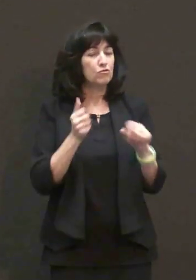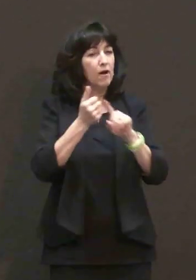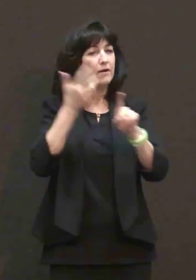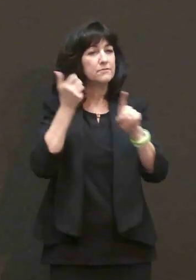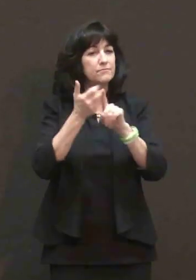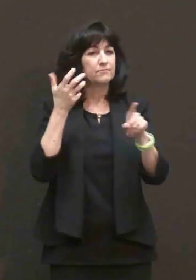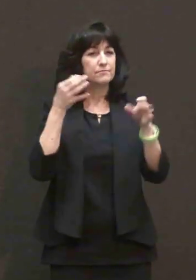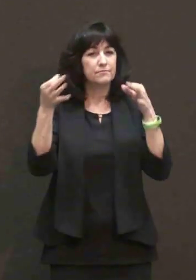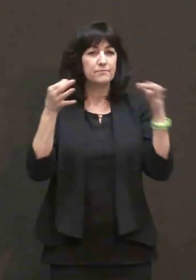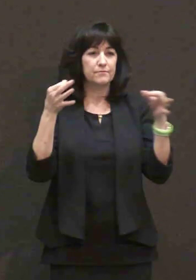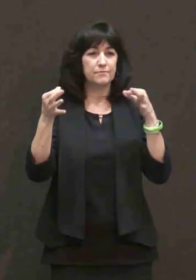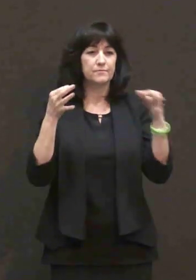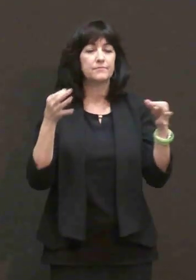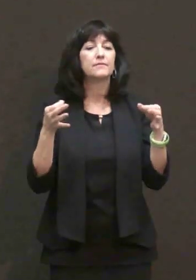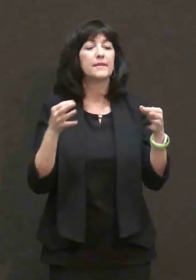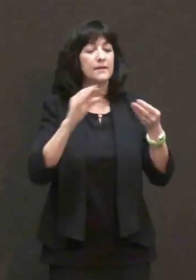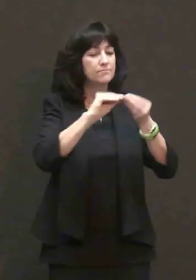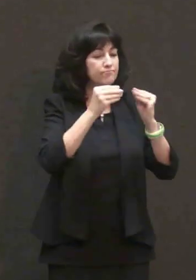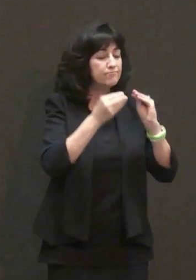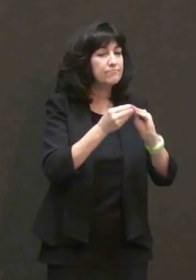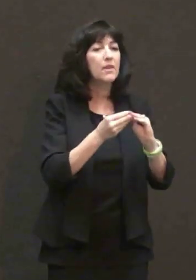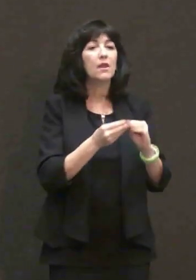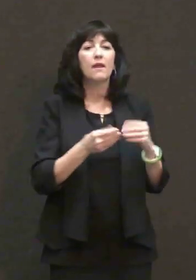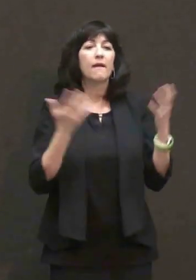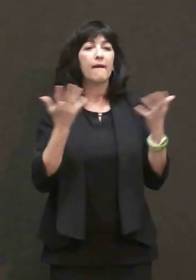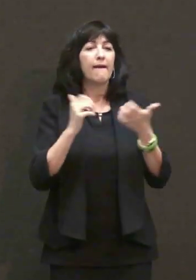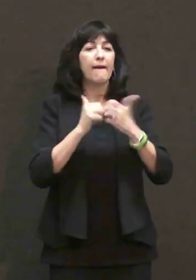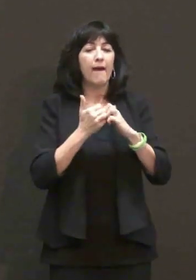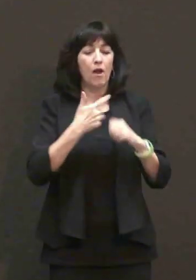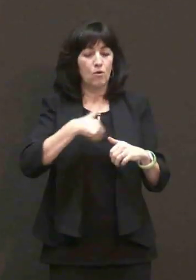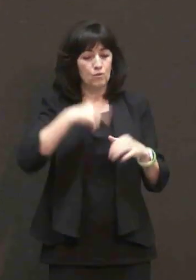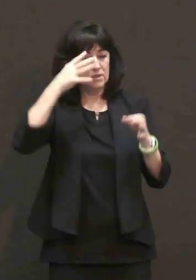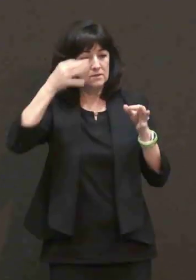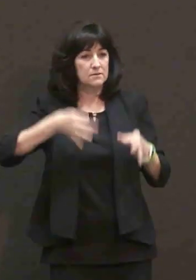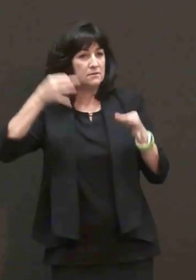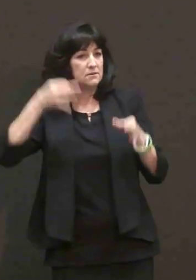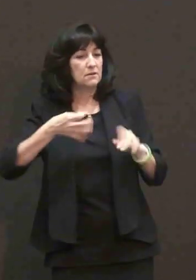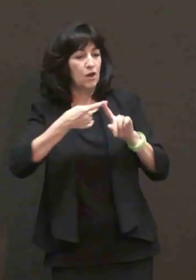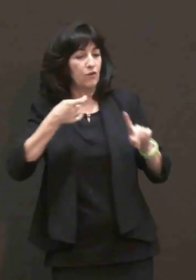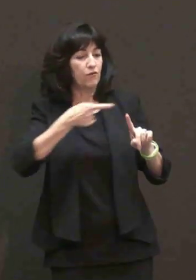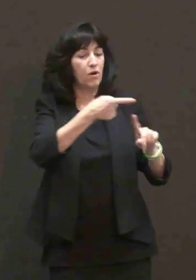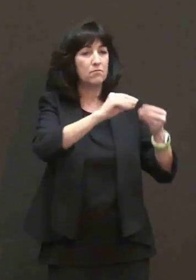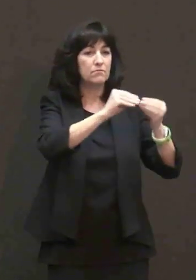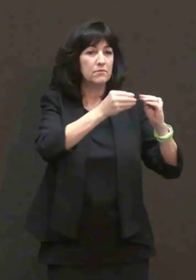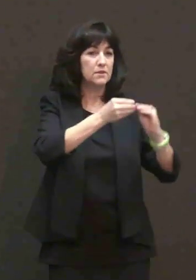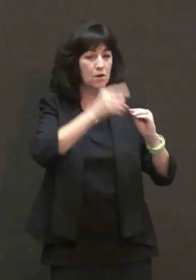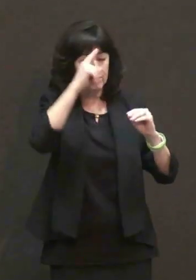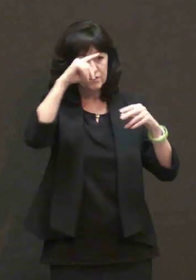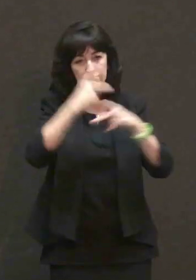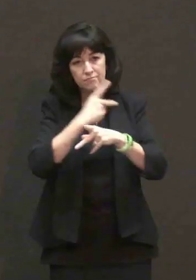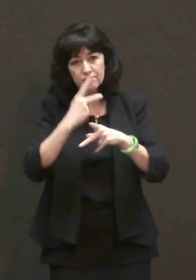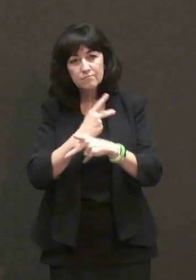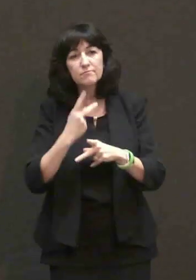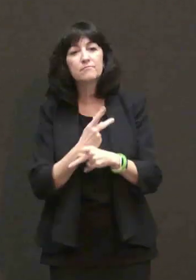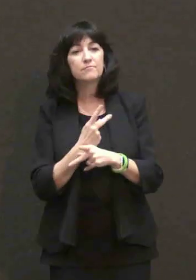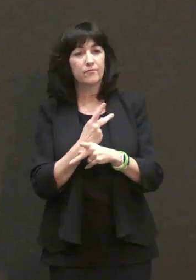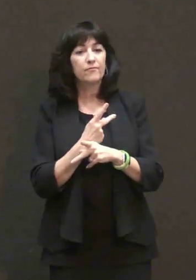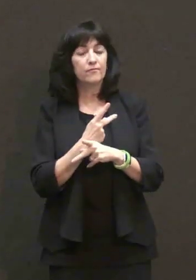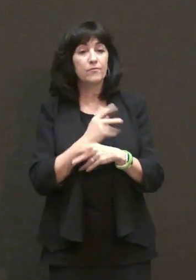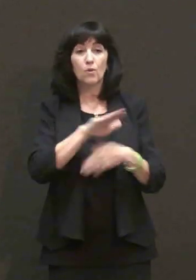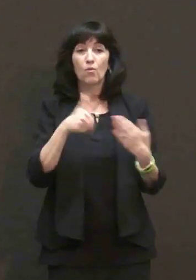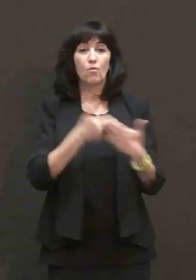data that drives our decision-making process. Kind of everything that we've tried to do here and the decisions that